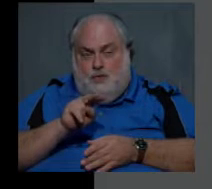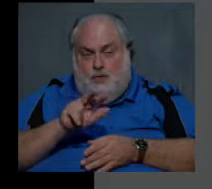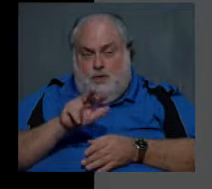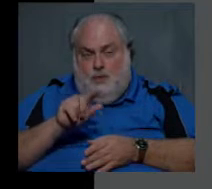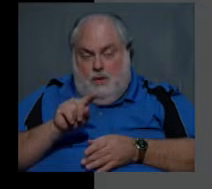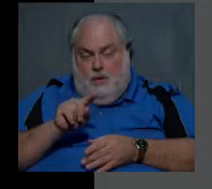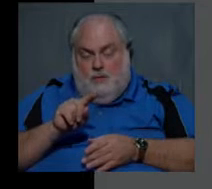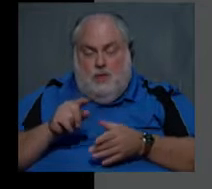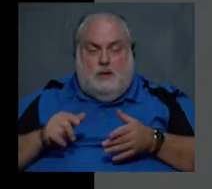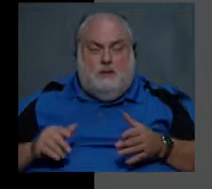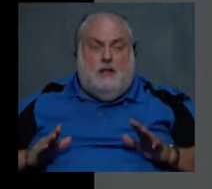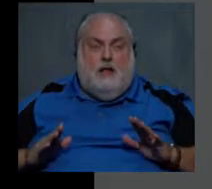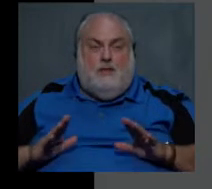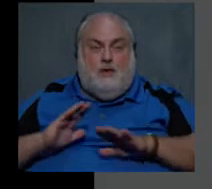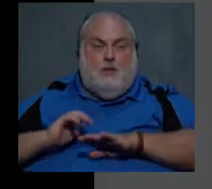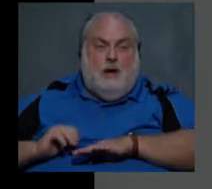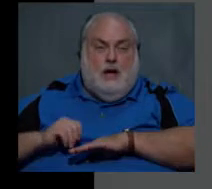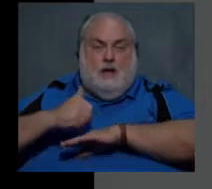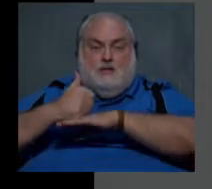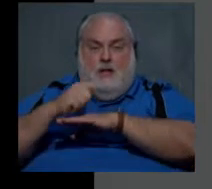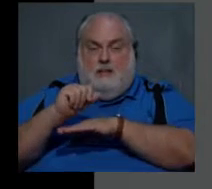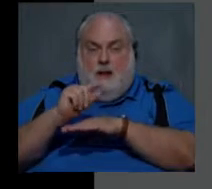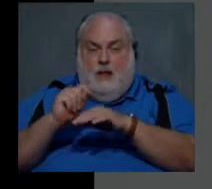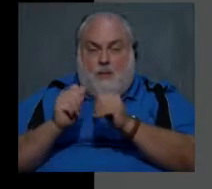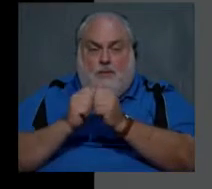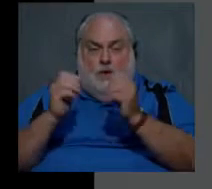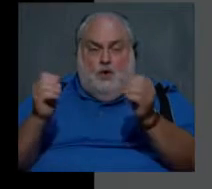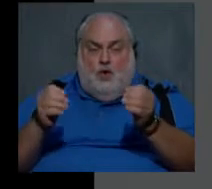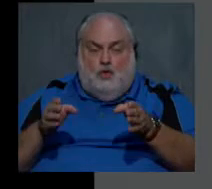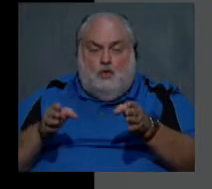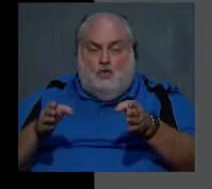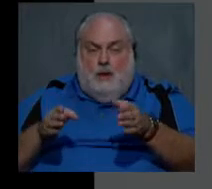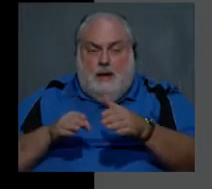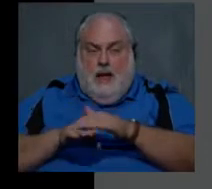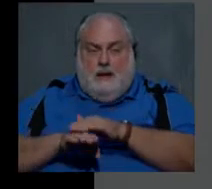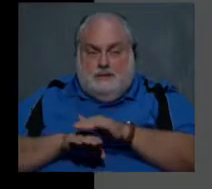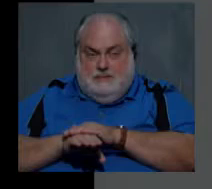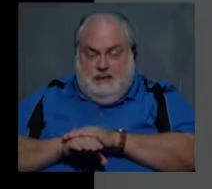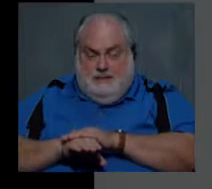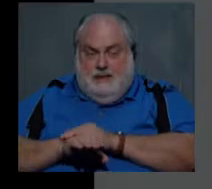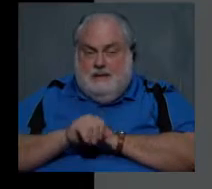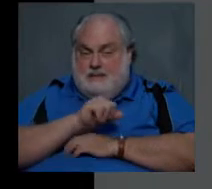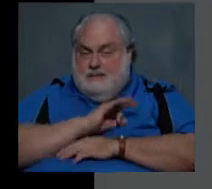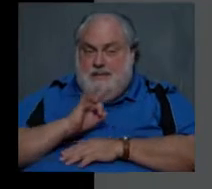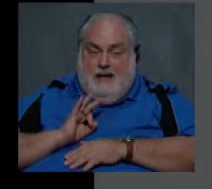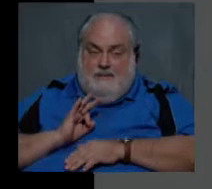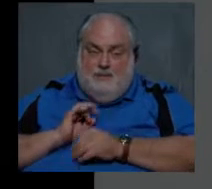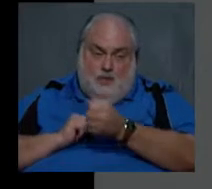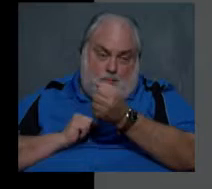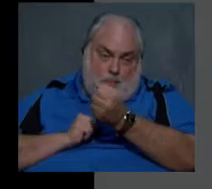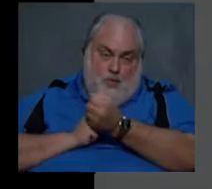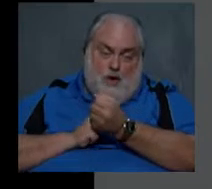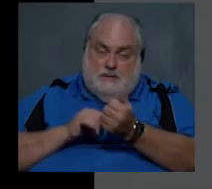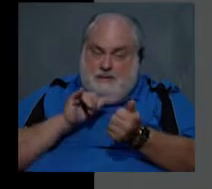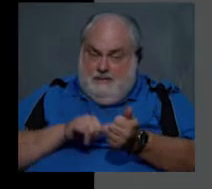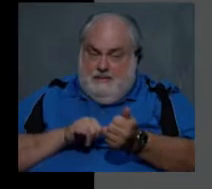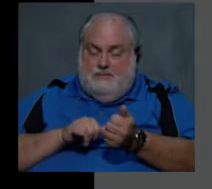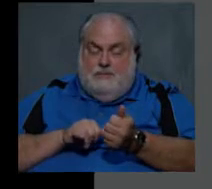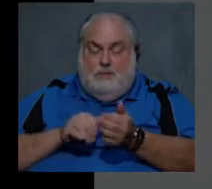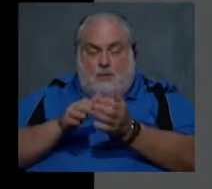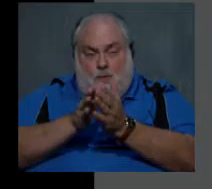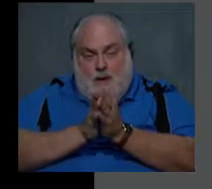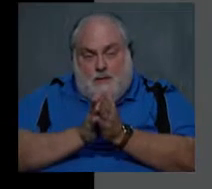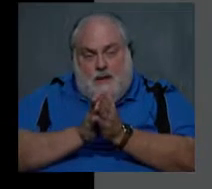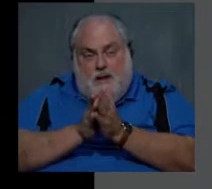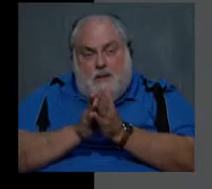of the lot without public street frontage. Staff is supportive of the applicant's request. The applicant is requesting